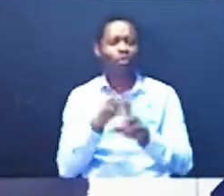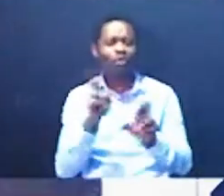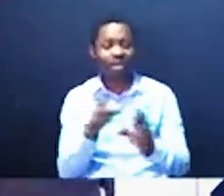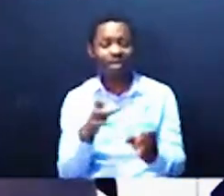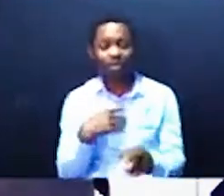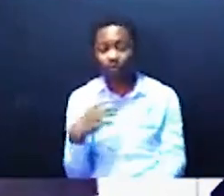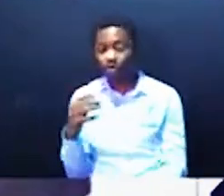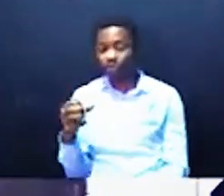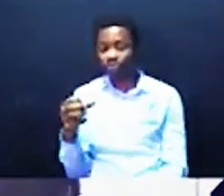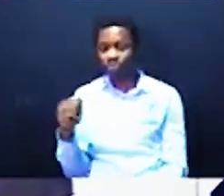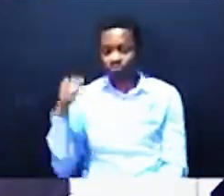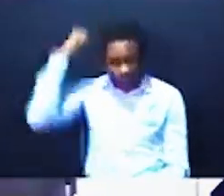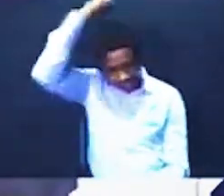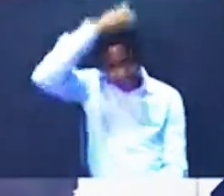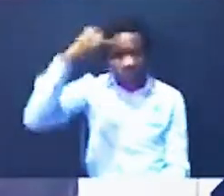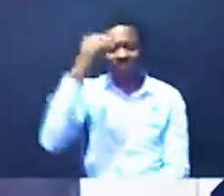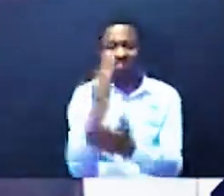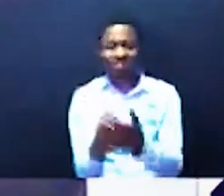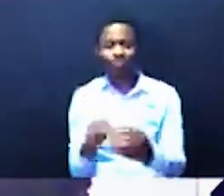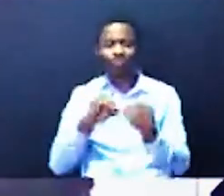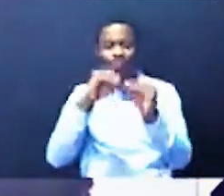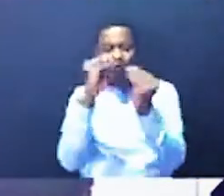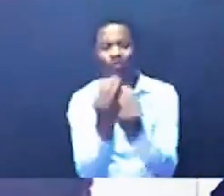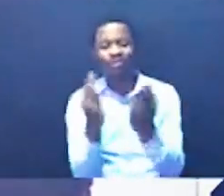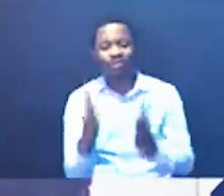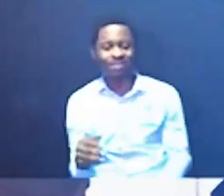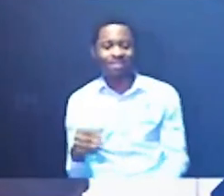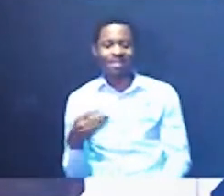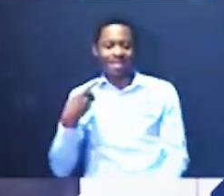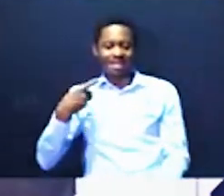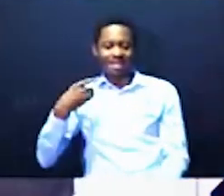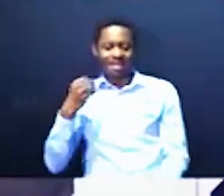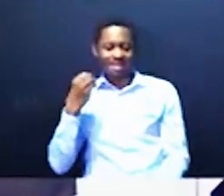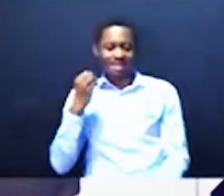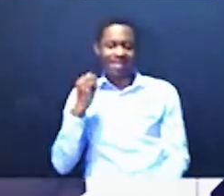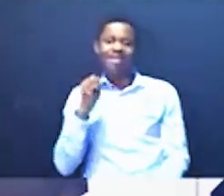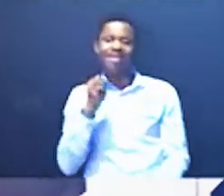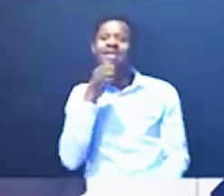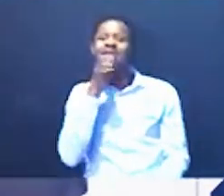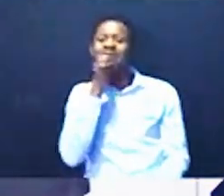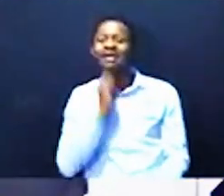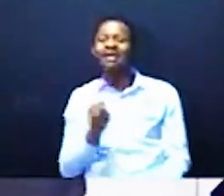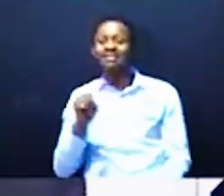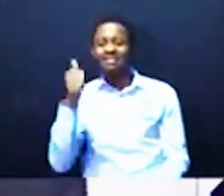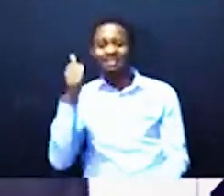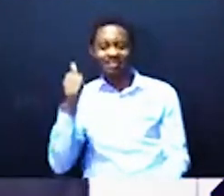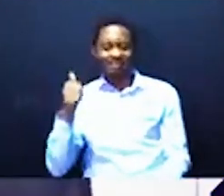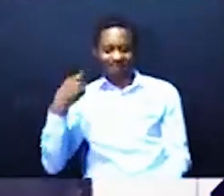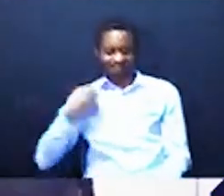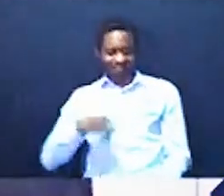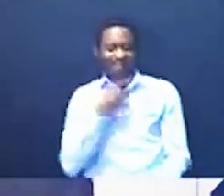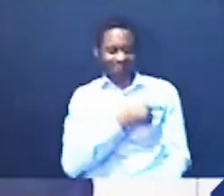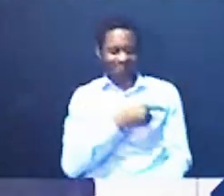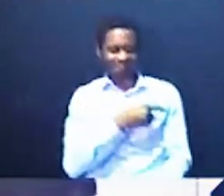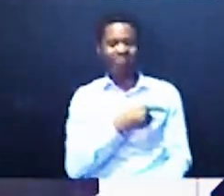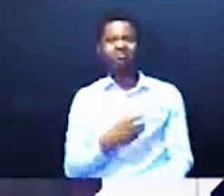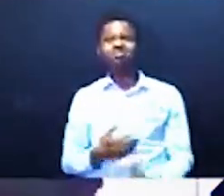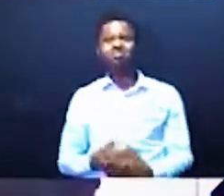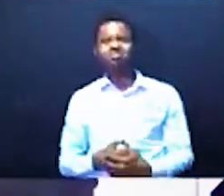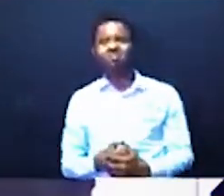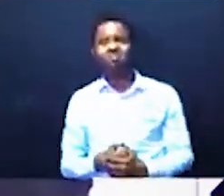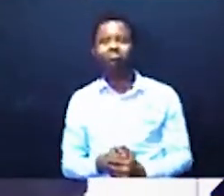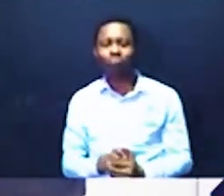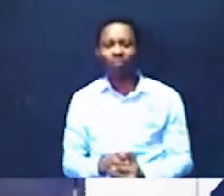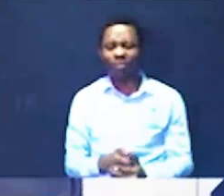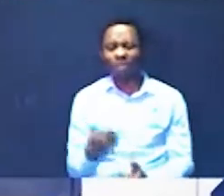So I have this practice of always going to the venue of the occasion, maybe